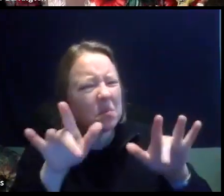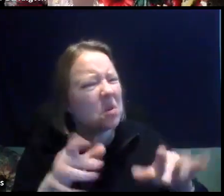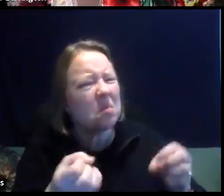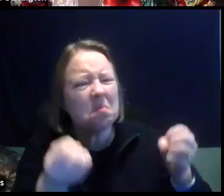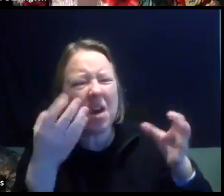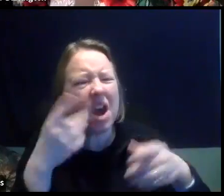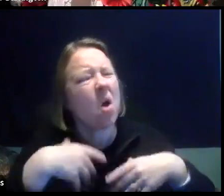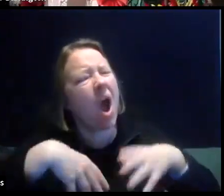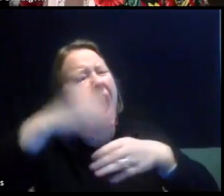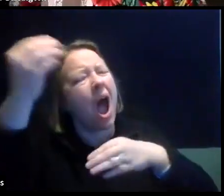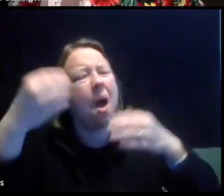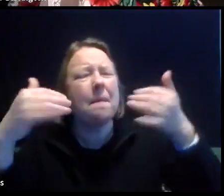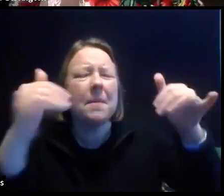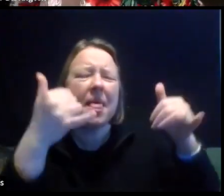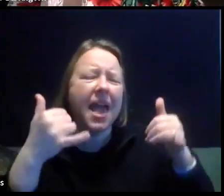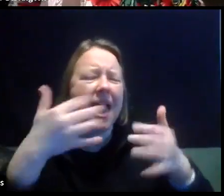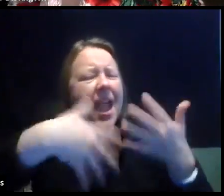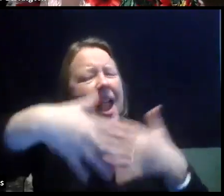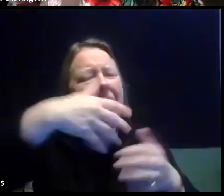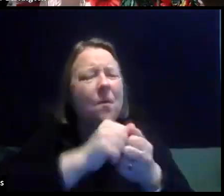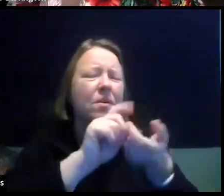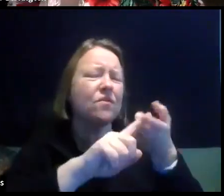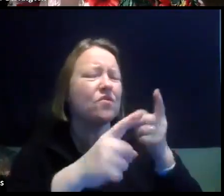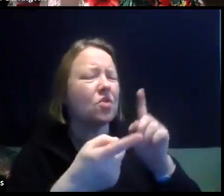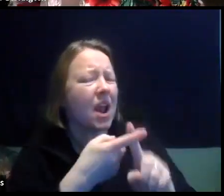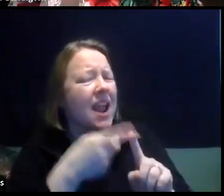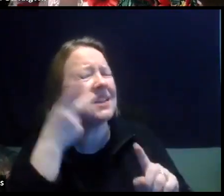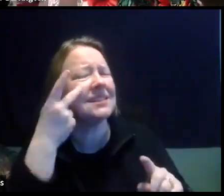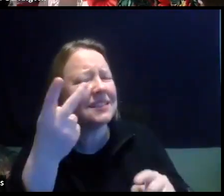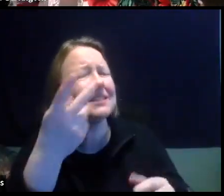play or meet with your friends or hang out, see them.